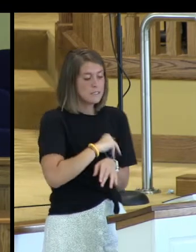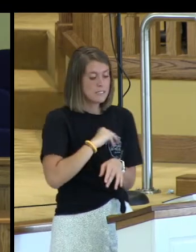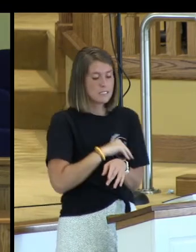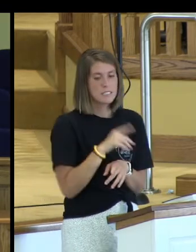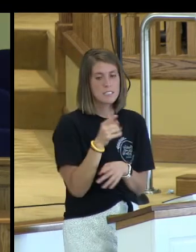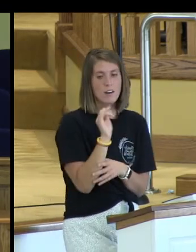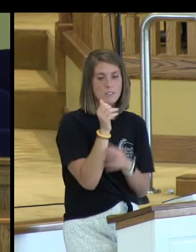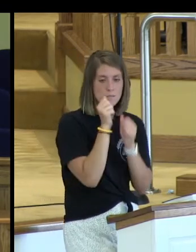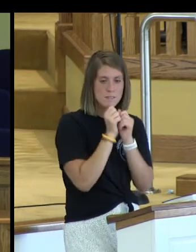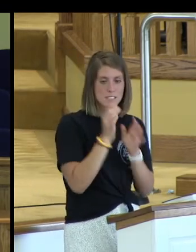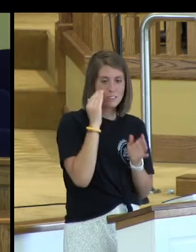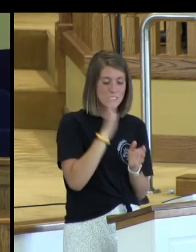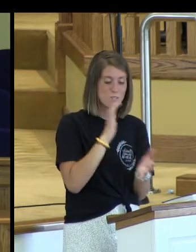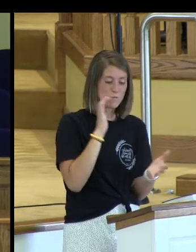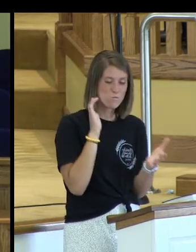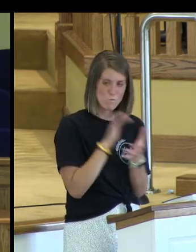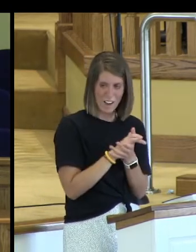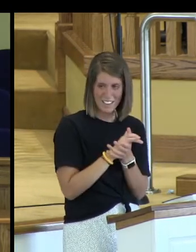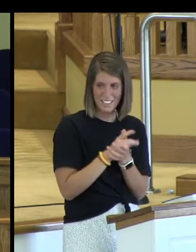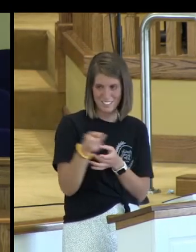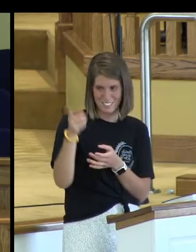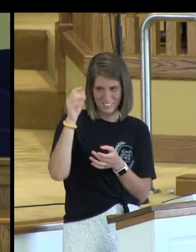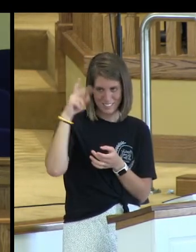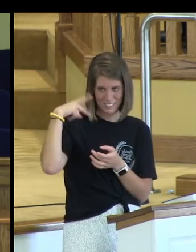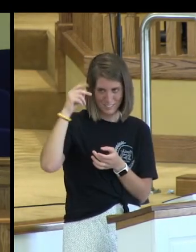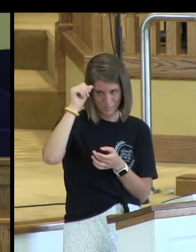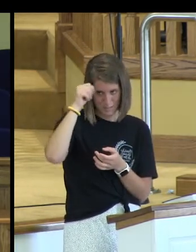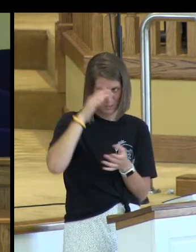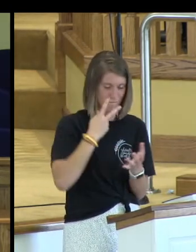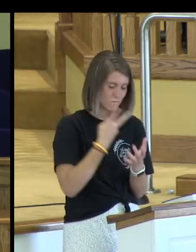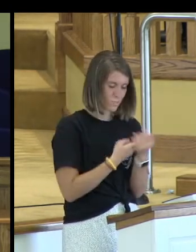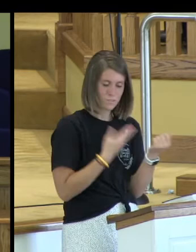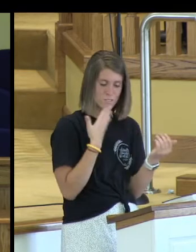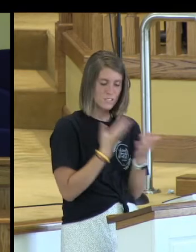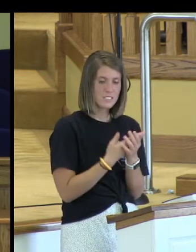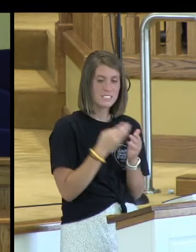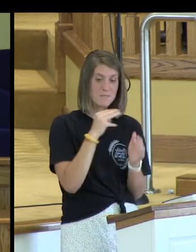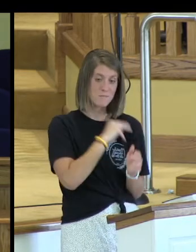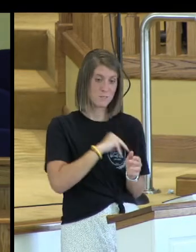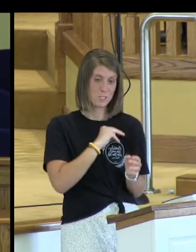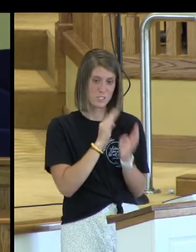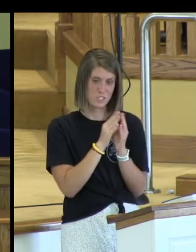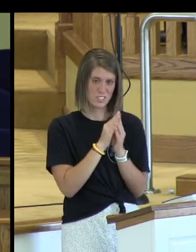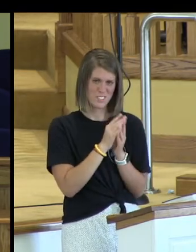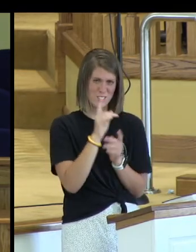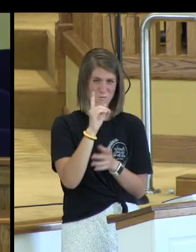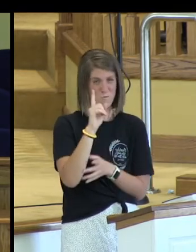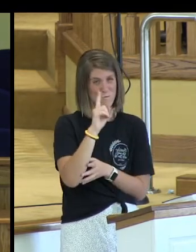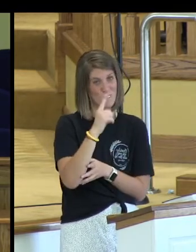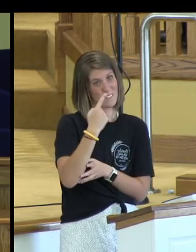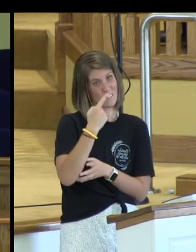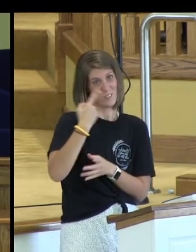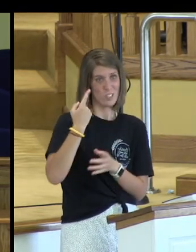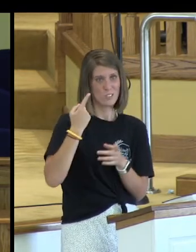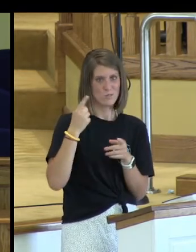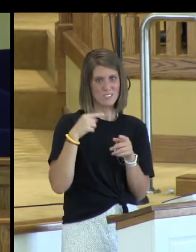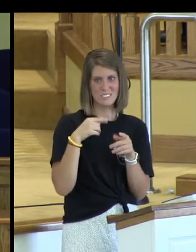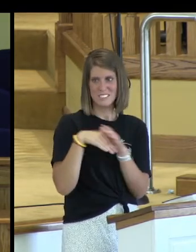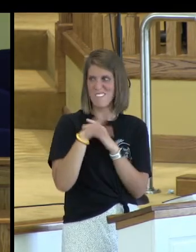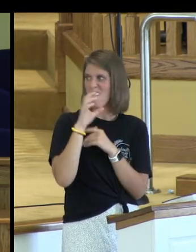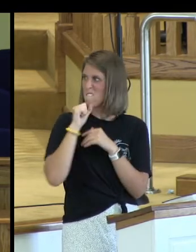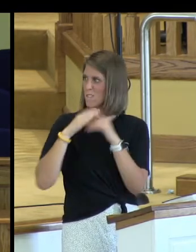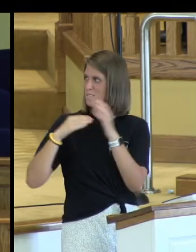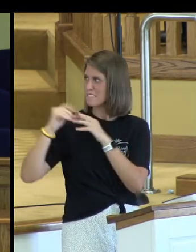it's also a blessing to know his wife, Brother Mrs. George, remember them very well. Spiveys were in our Missions Jubilee, one of the first ones we had, I think, in this new building. No, it was in the old building